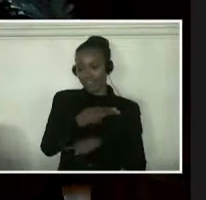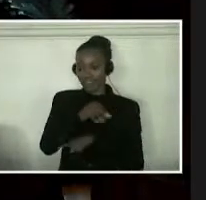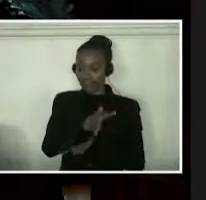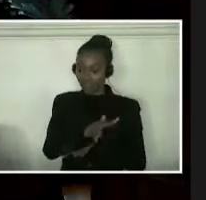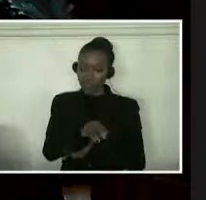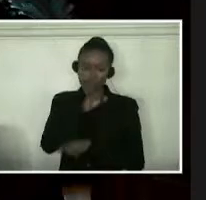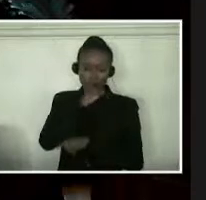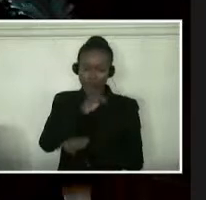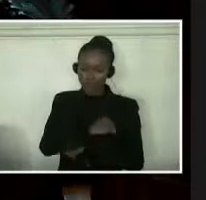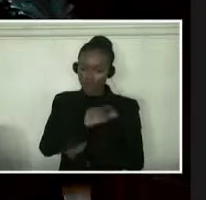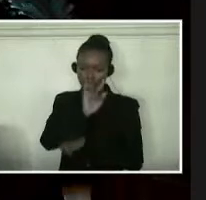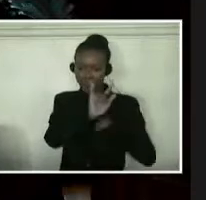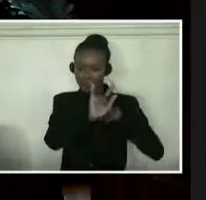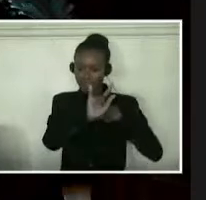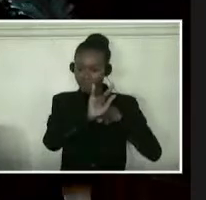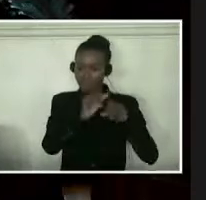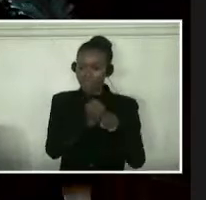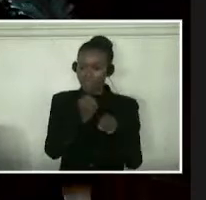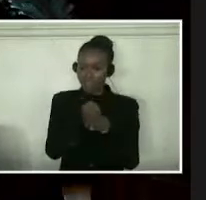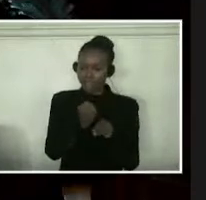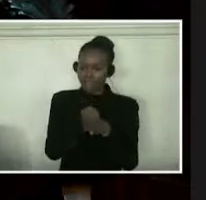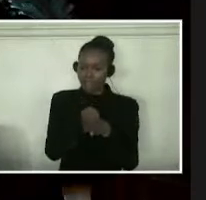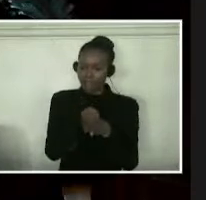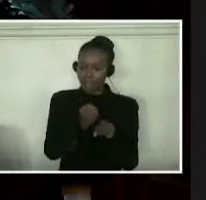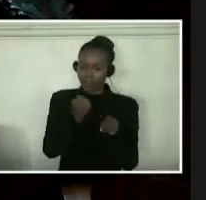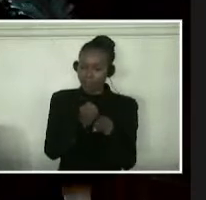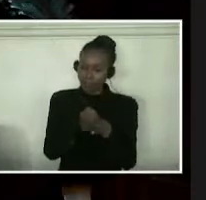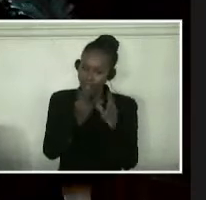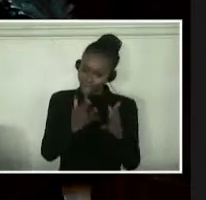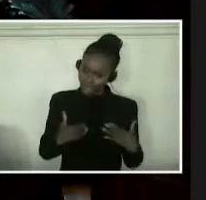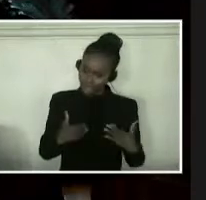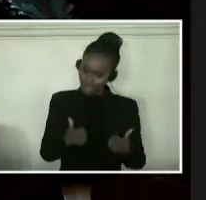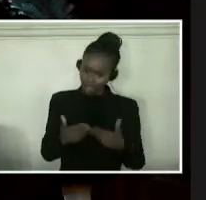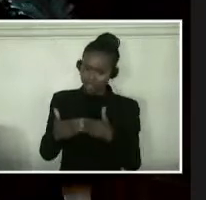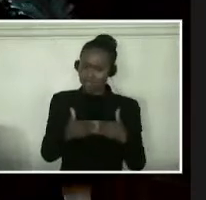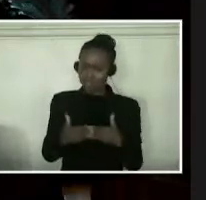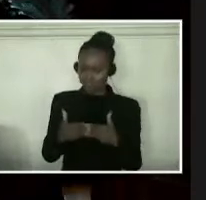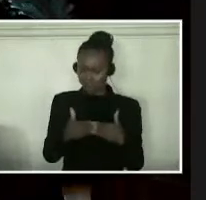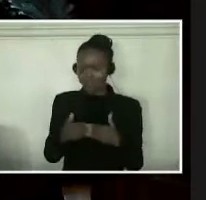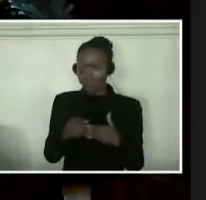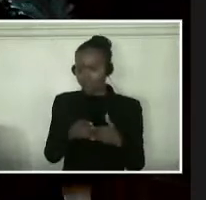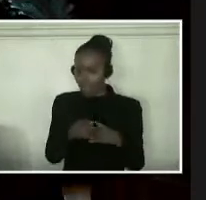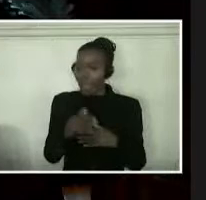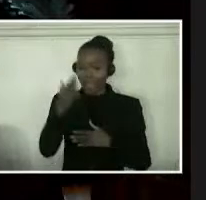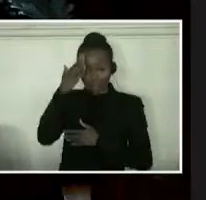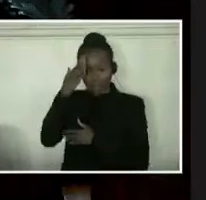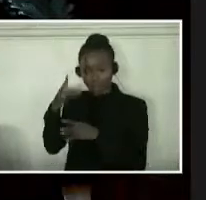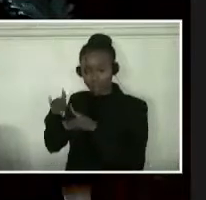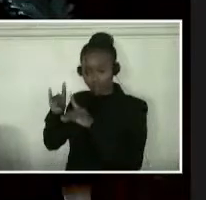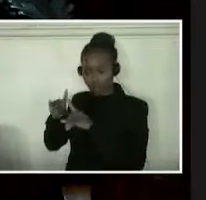assabens against the messiahs they are calling to be made permanent sister